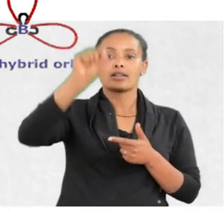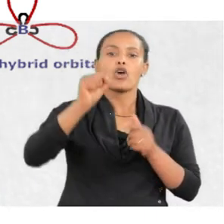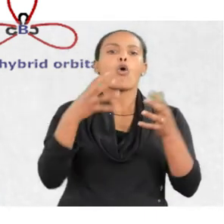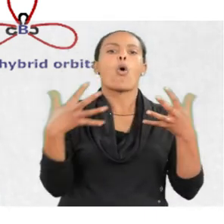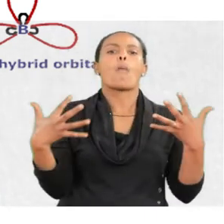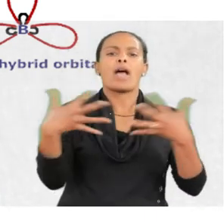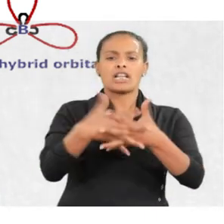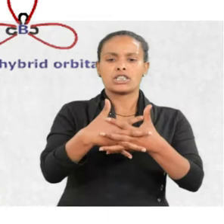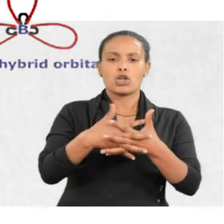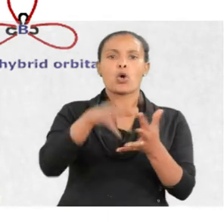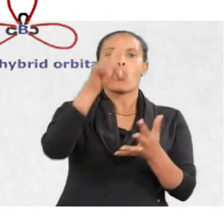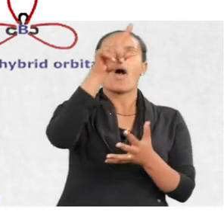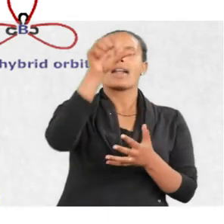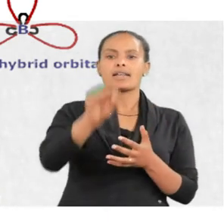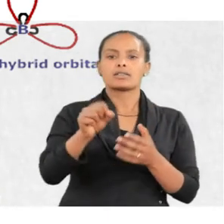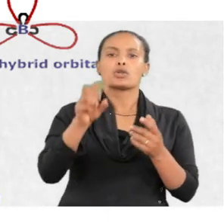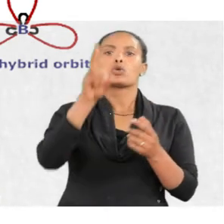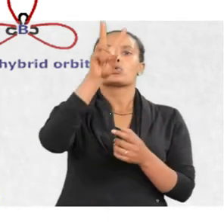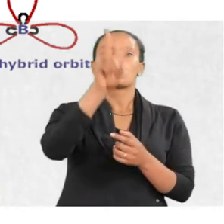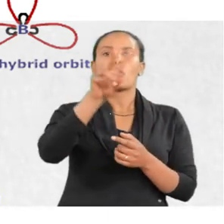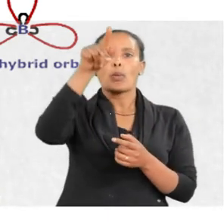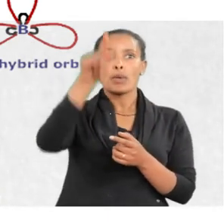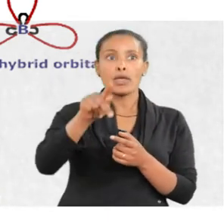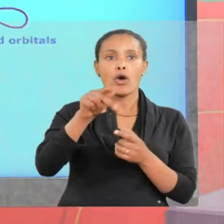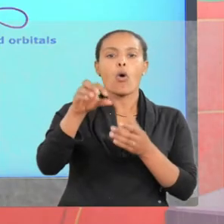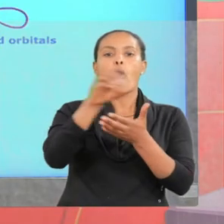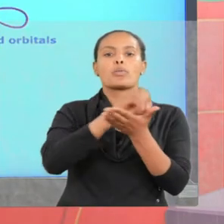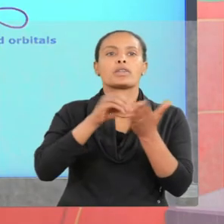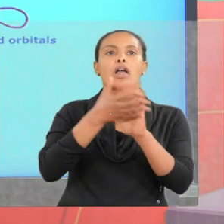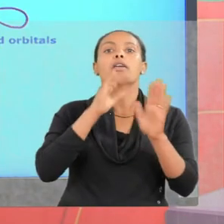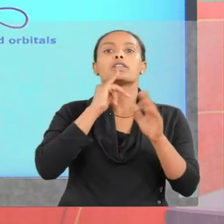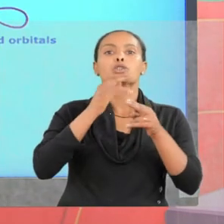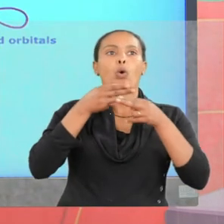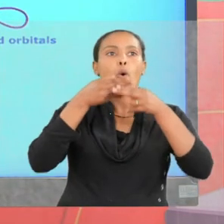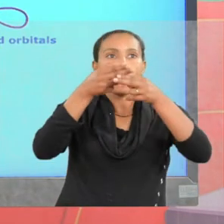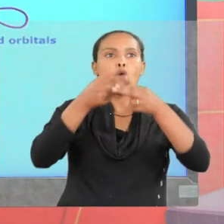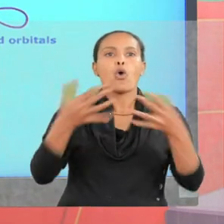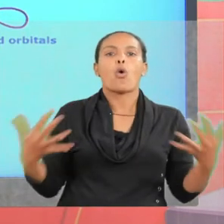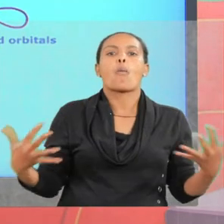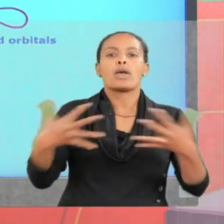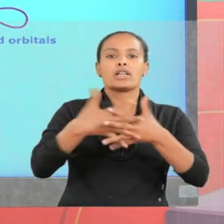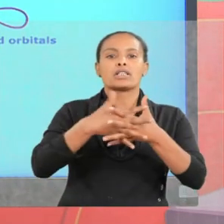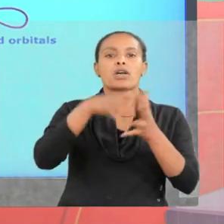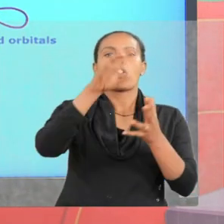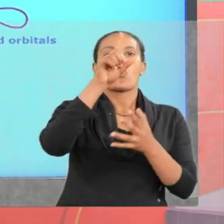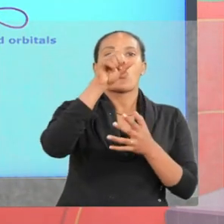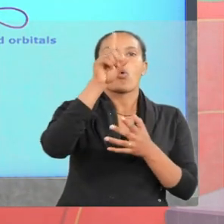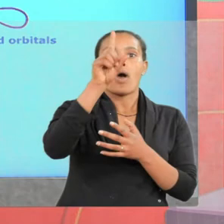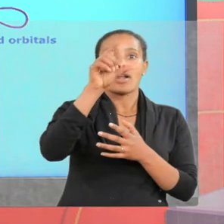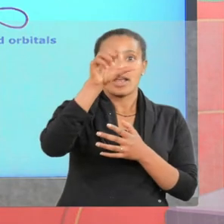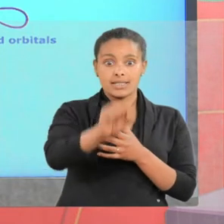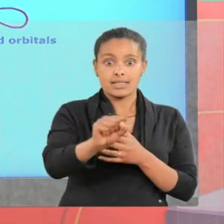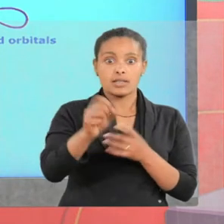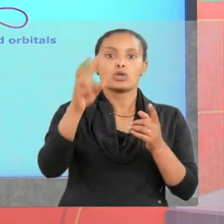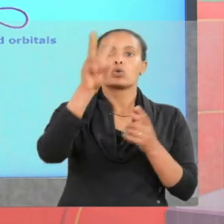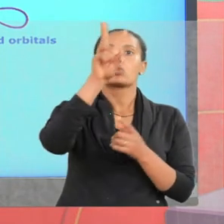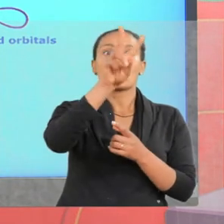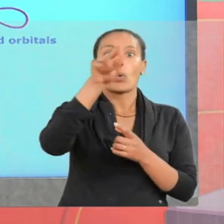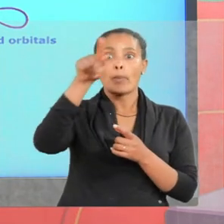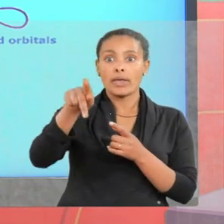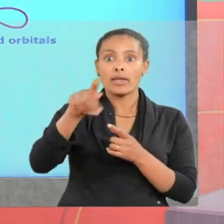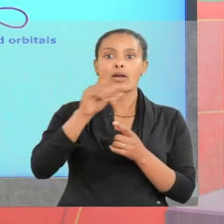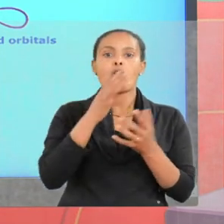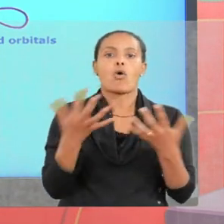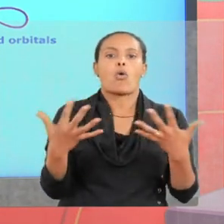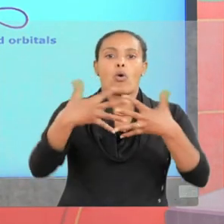Combination of 1s and 2p orbital is called, combination of 1s and 2p orbital